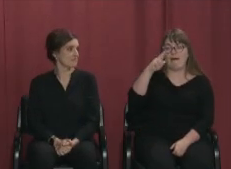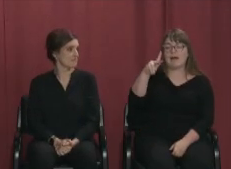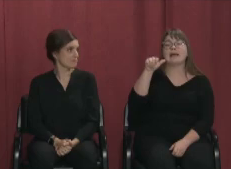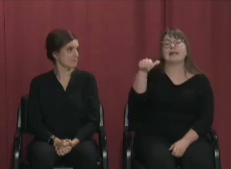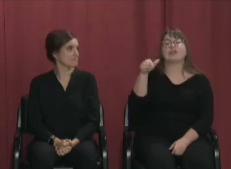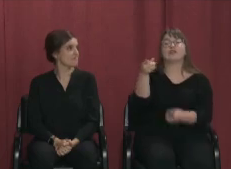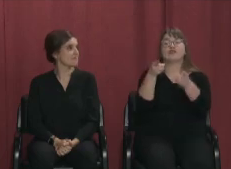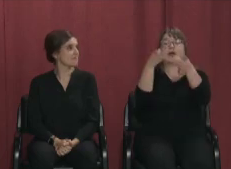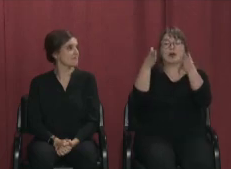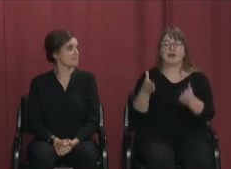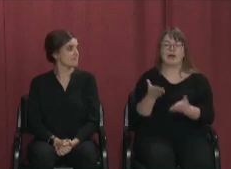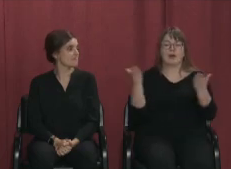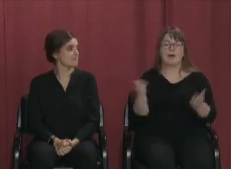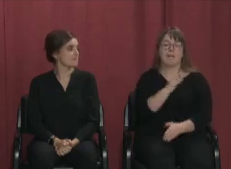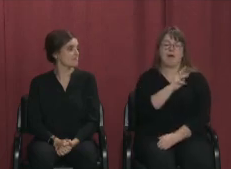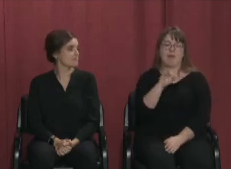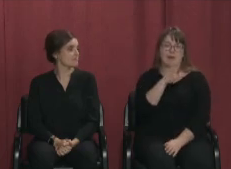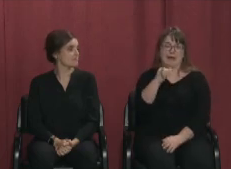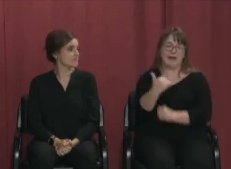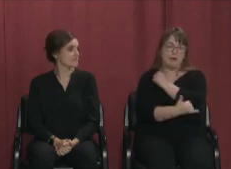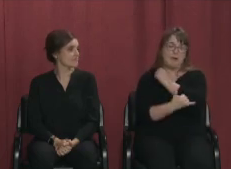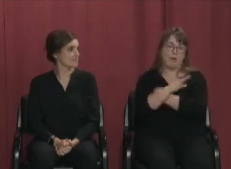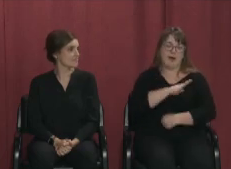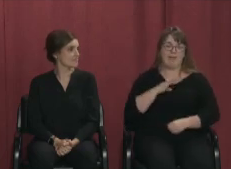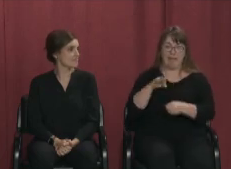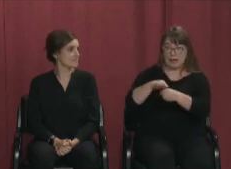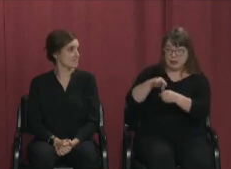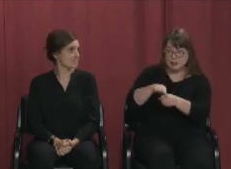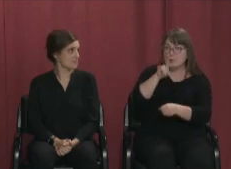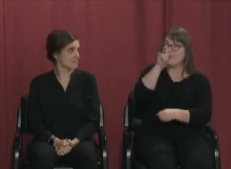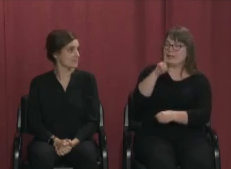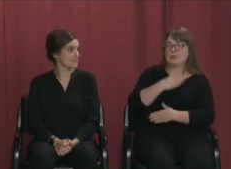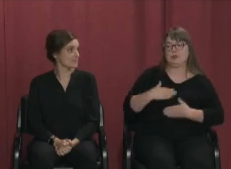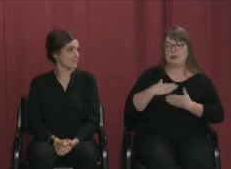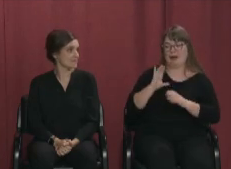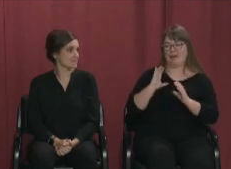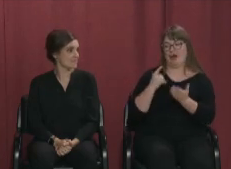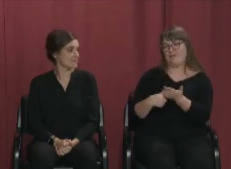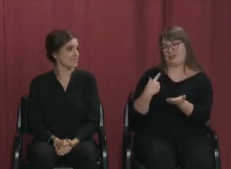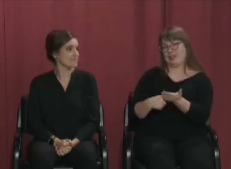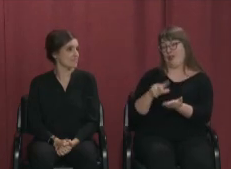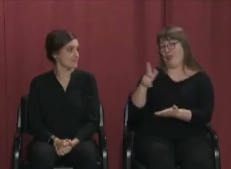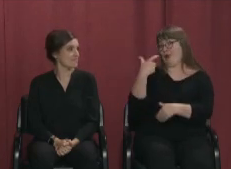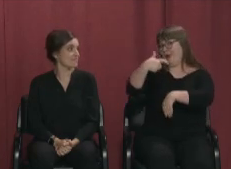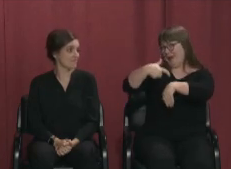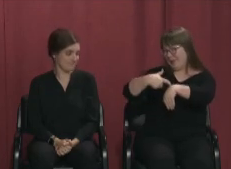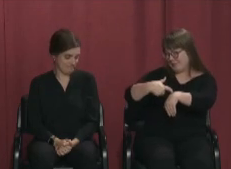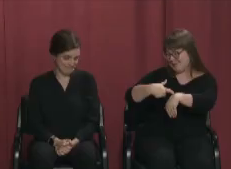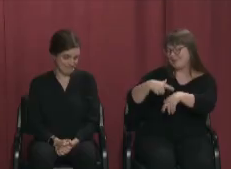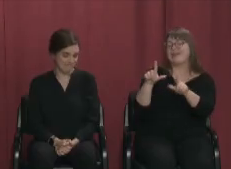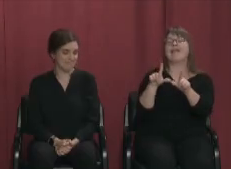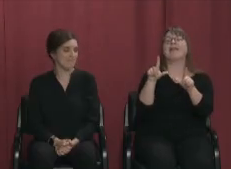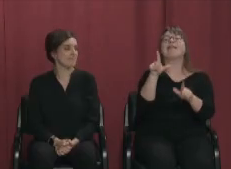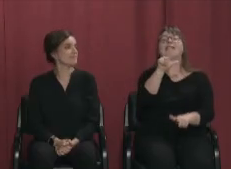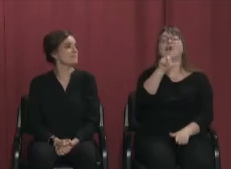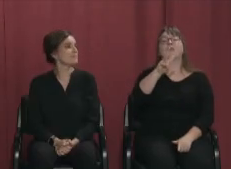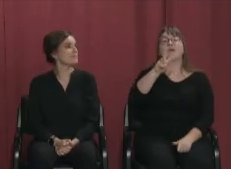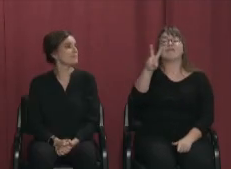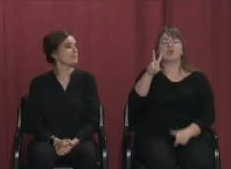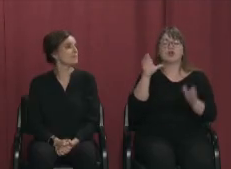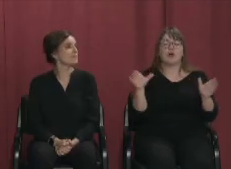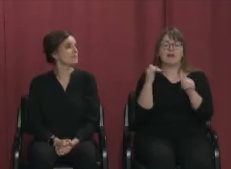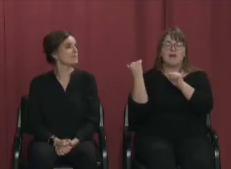Board of Elections. And I really enjoyed our conversation now for the third time. The League of Women Voters encourages everyone